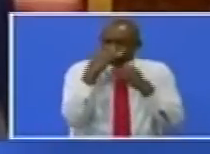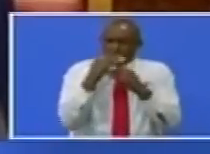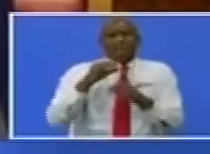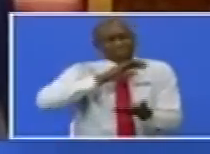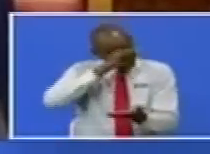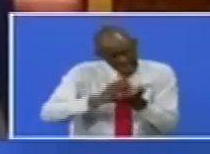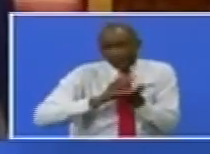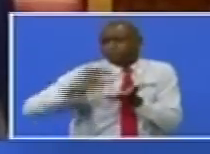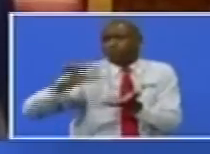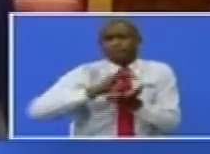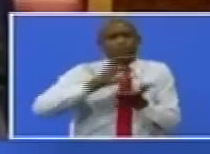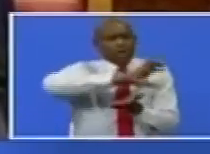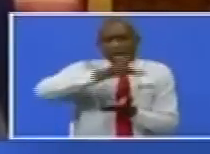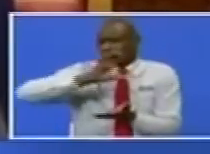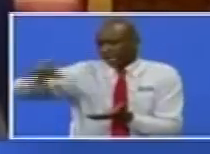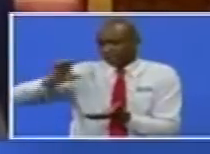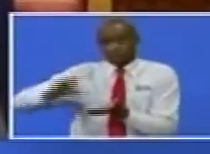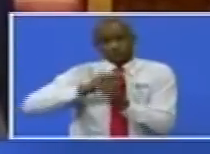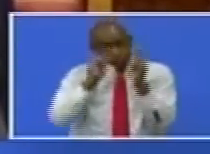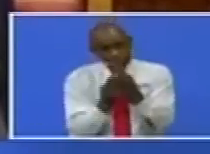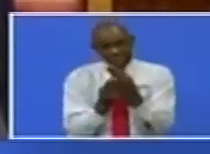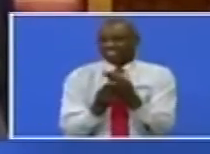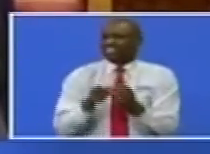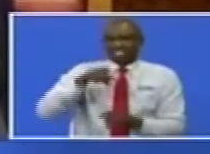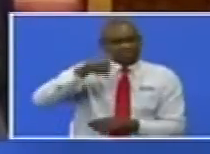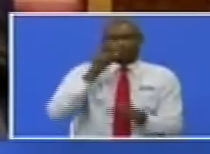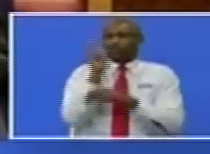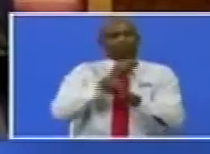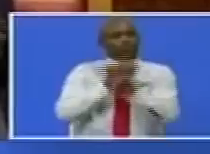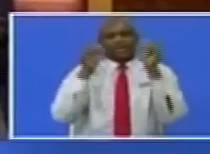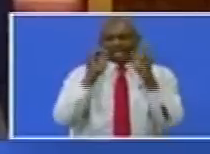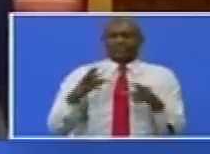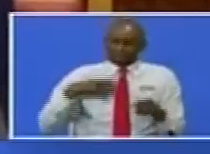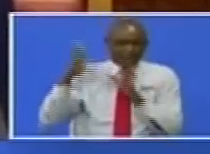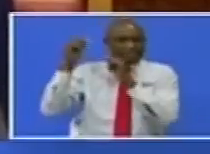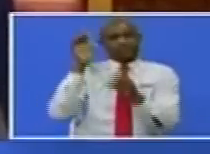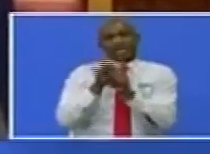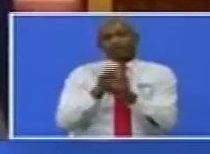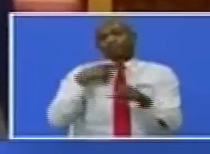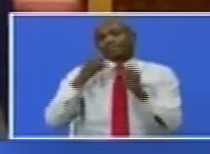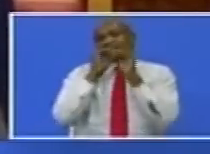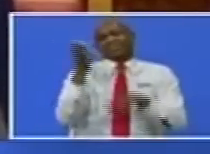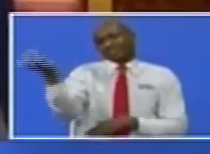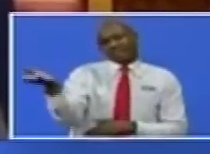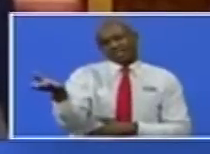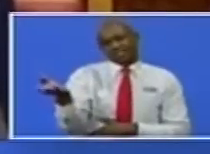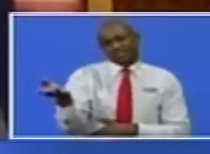funds transferred to the devolved units have not met the expectations of the Kenyan people.